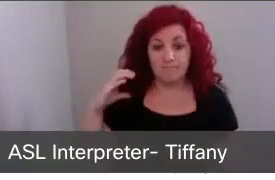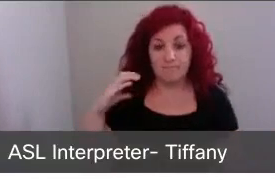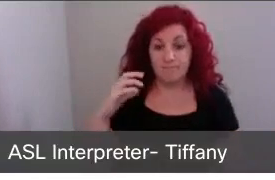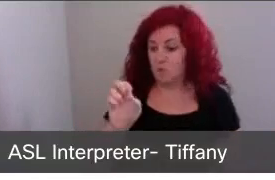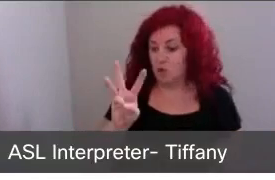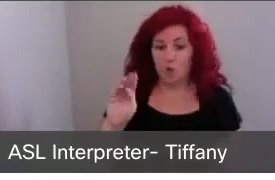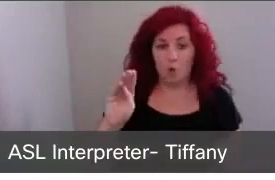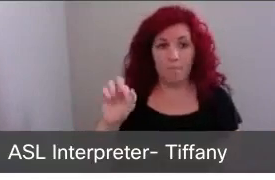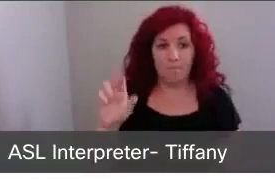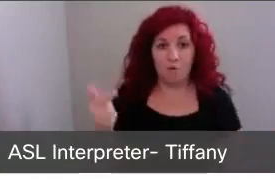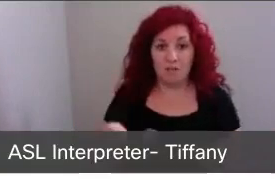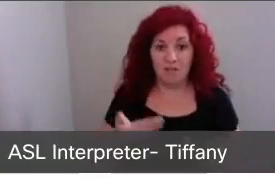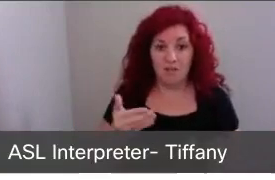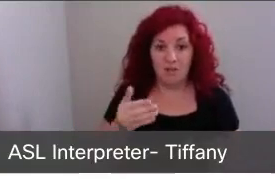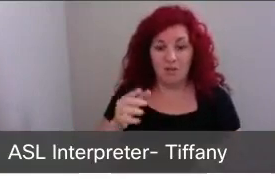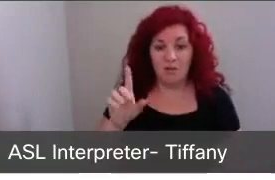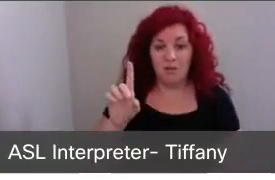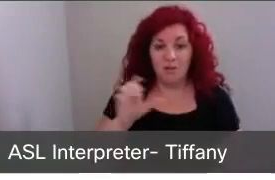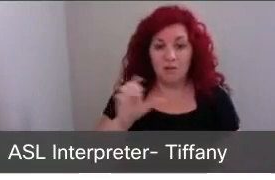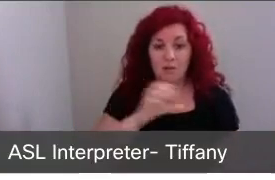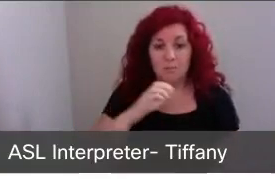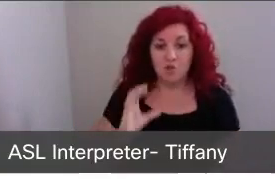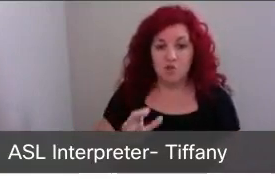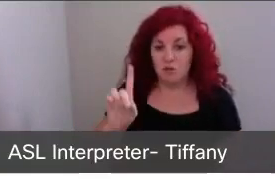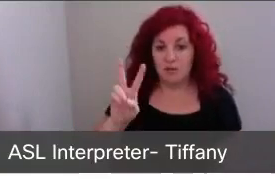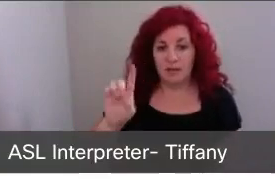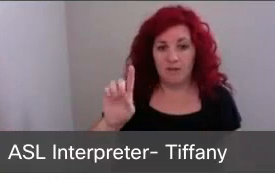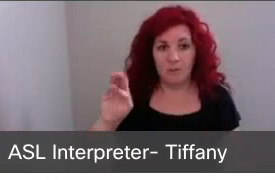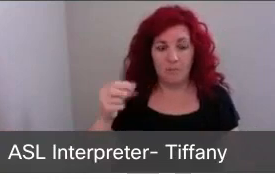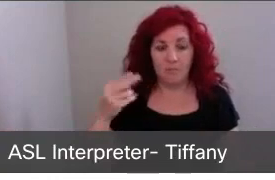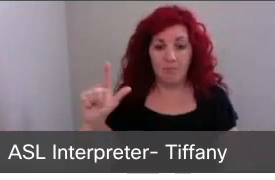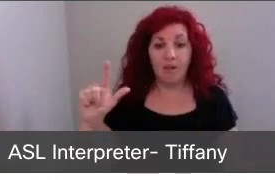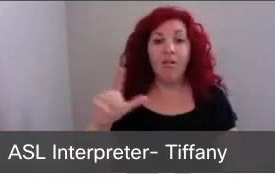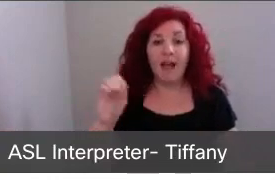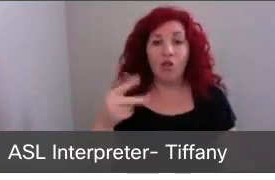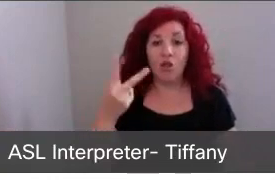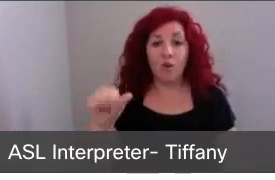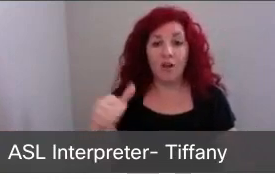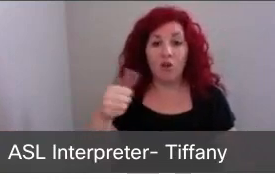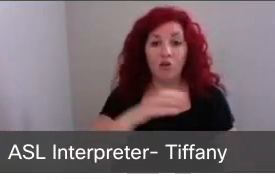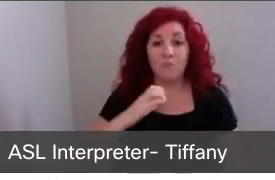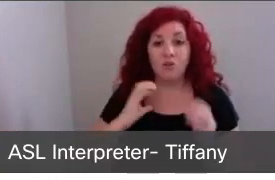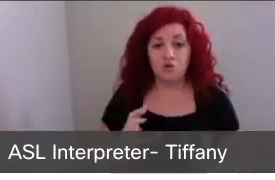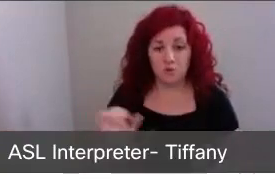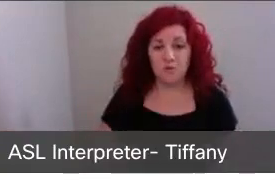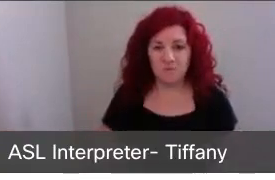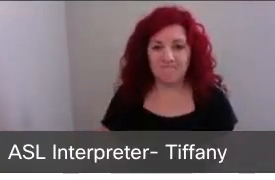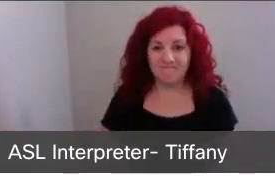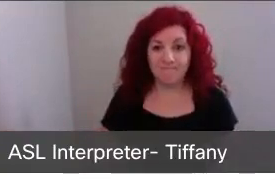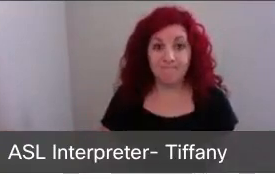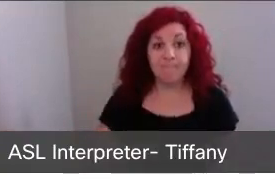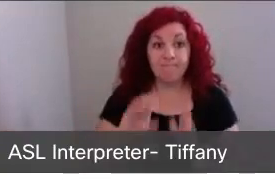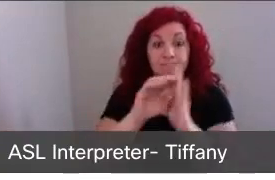tonight, David and Commissioner Meal virtually, and then there are 3 other commissioners as well. The Constitution